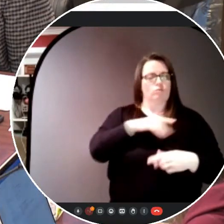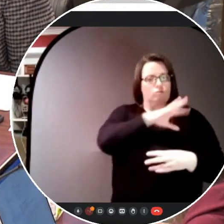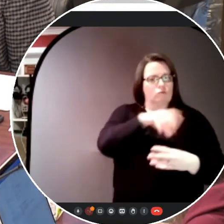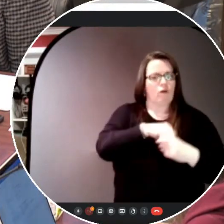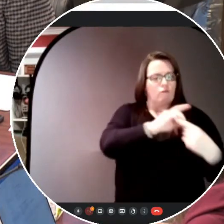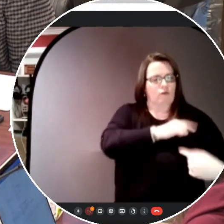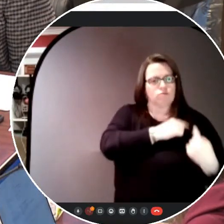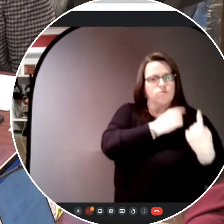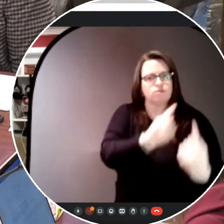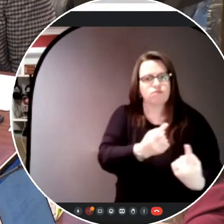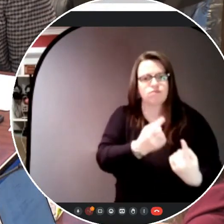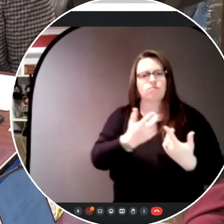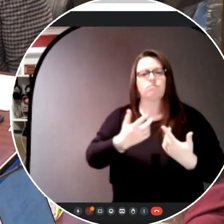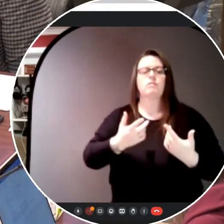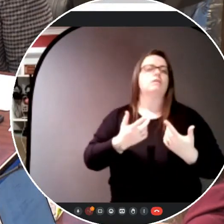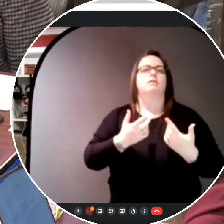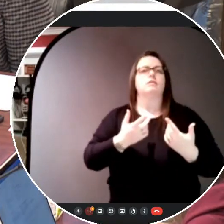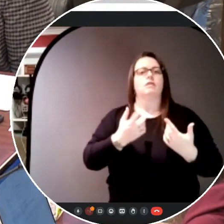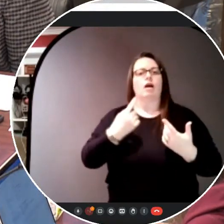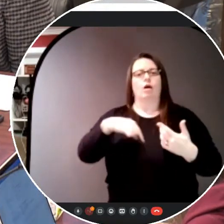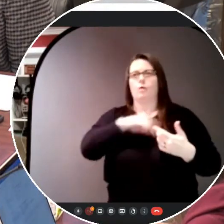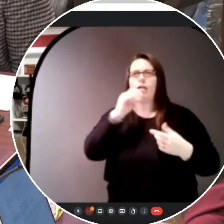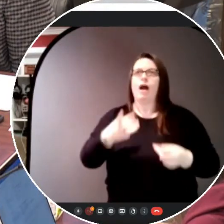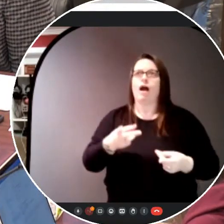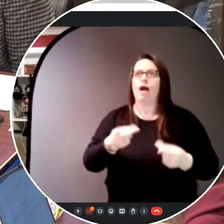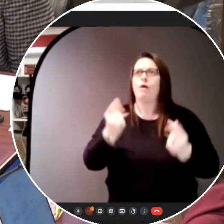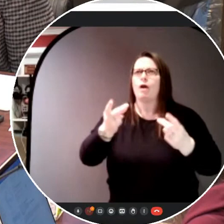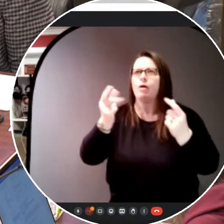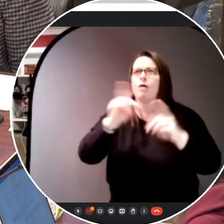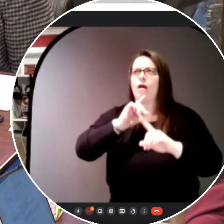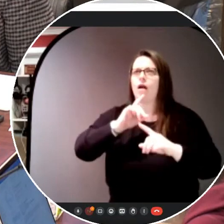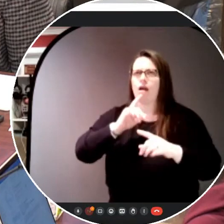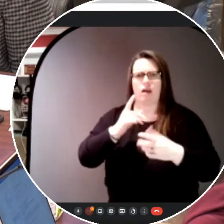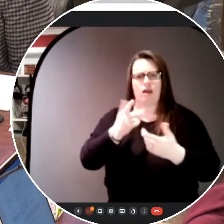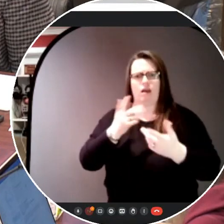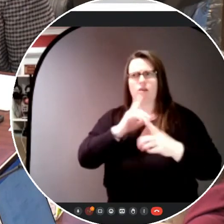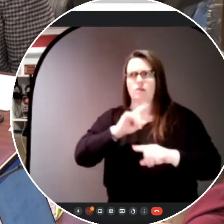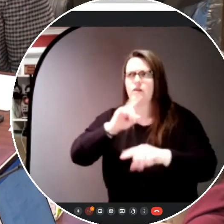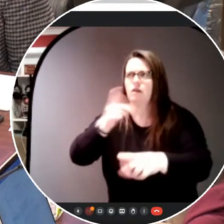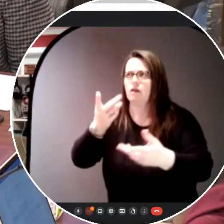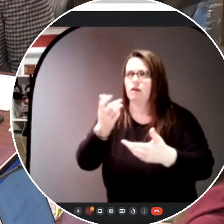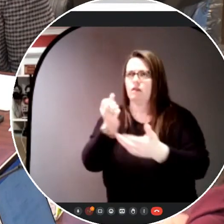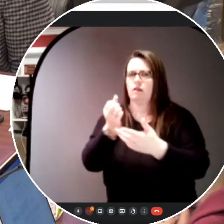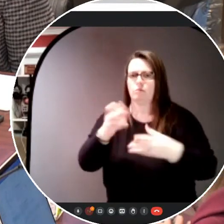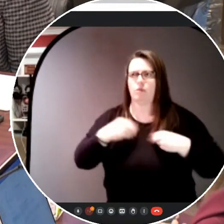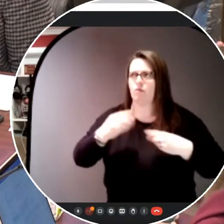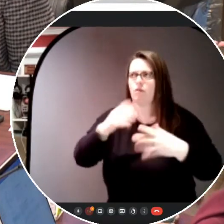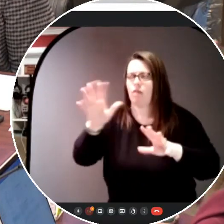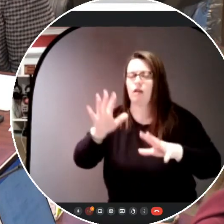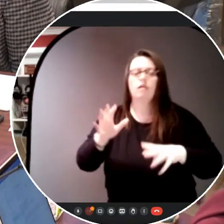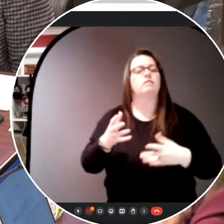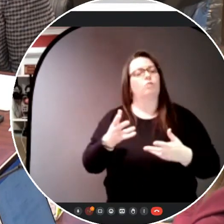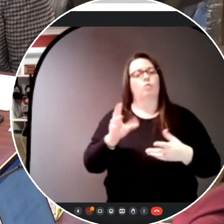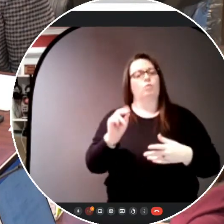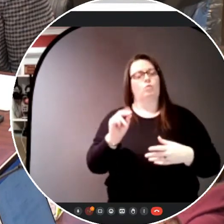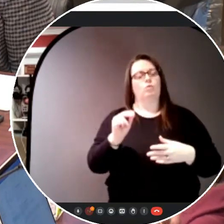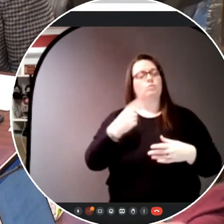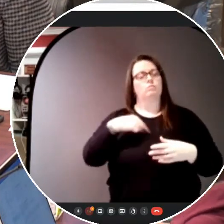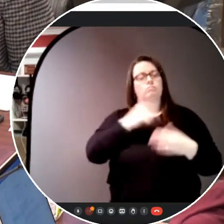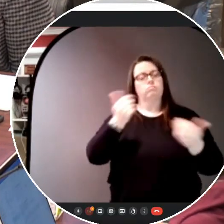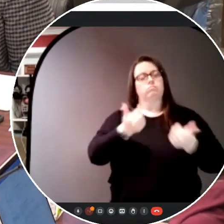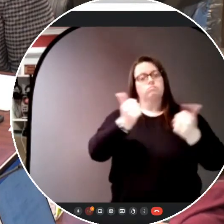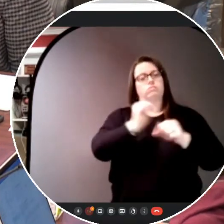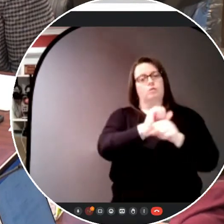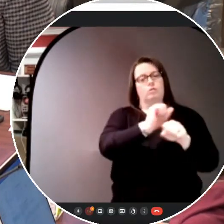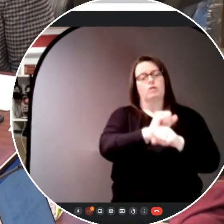so we're not speeding through anything, so people understand that. All in favor of the motion? Thank you,